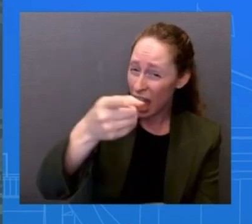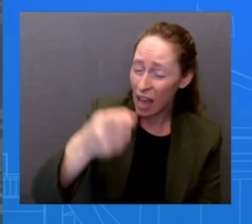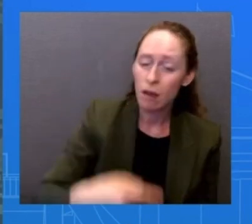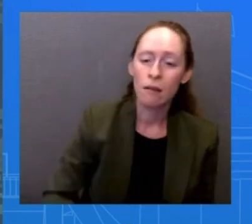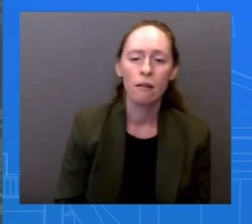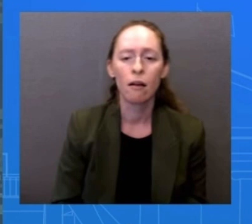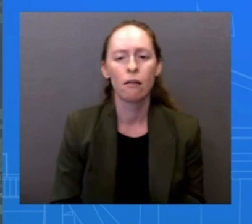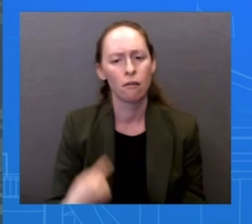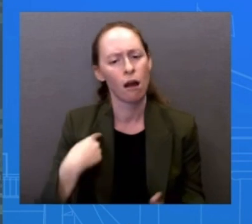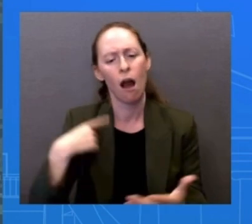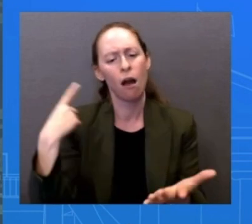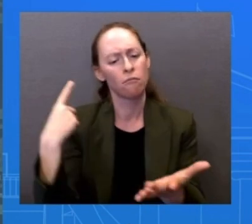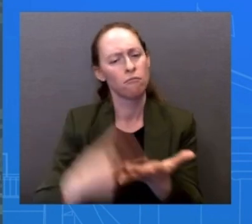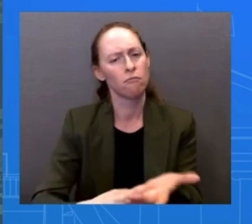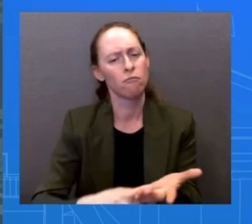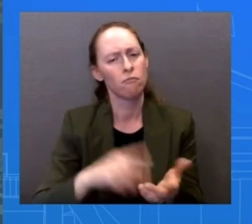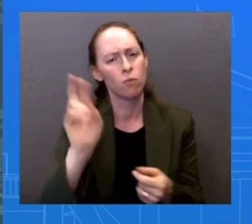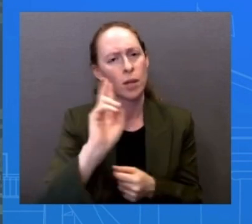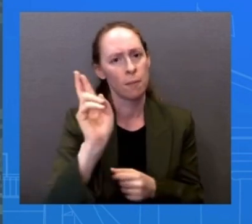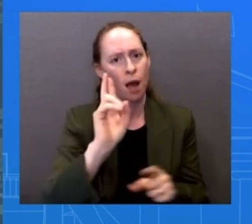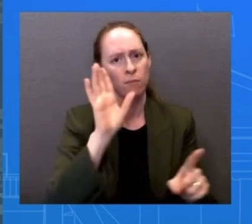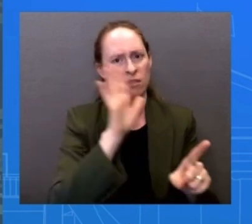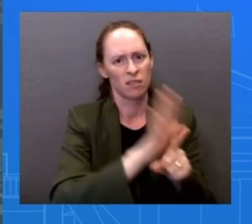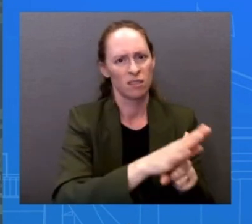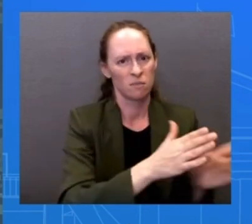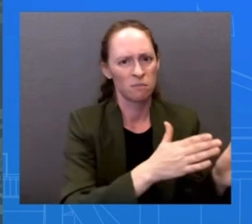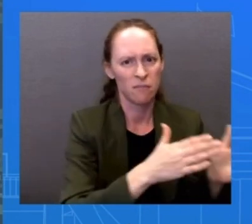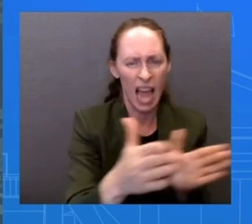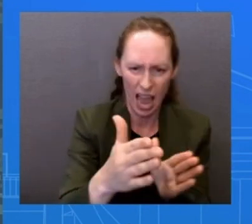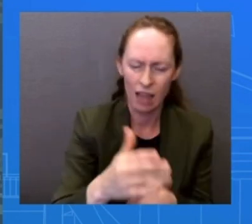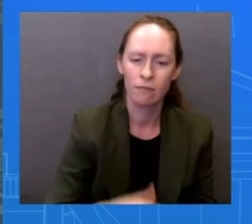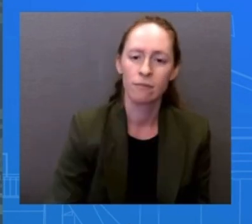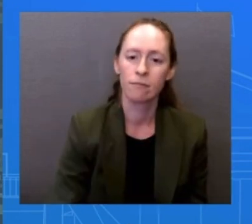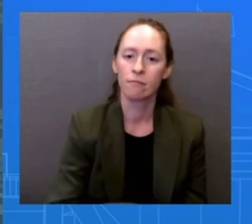They are calling for a national ban, which takes us backwards.